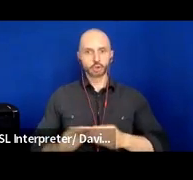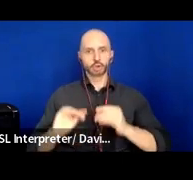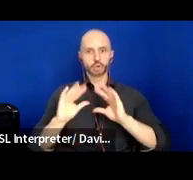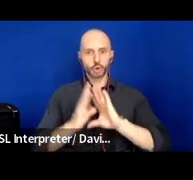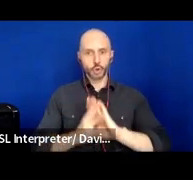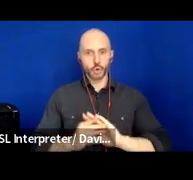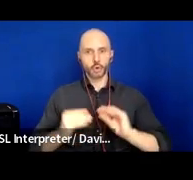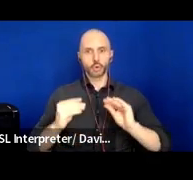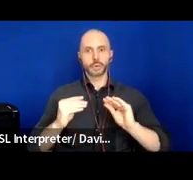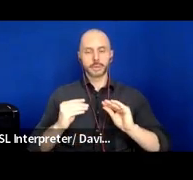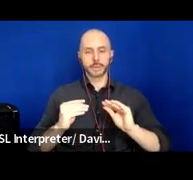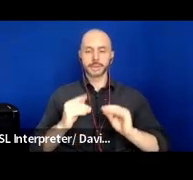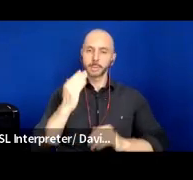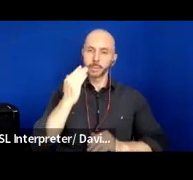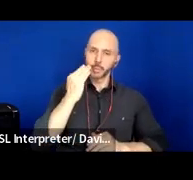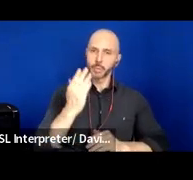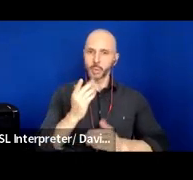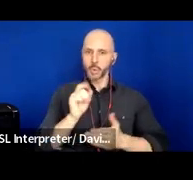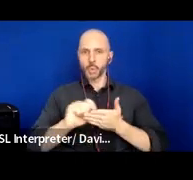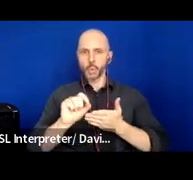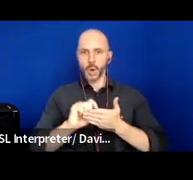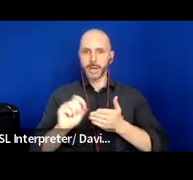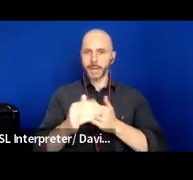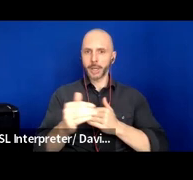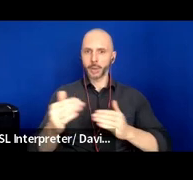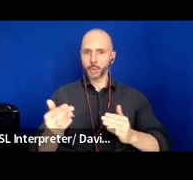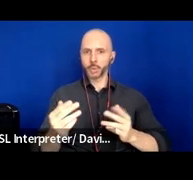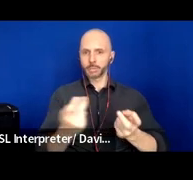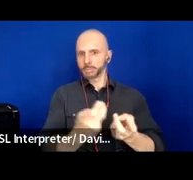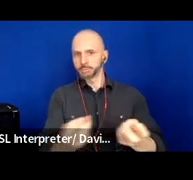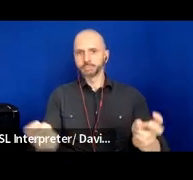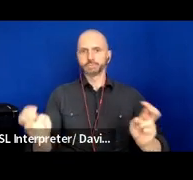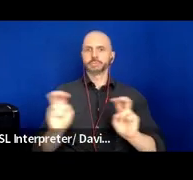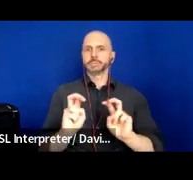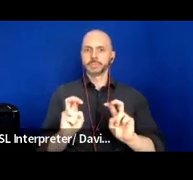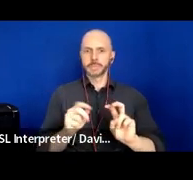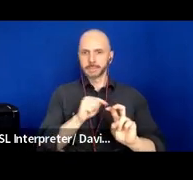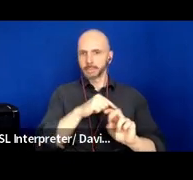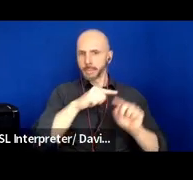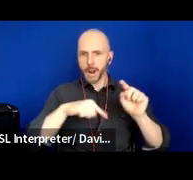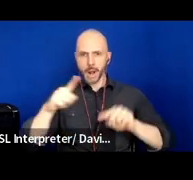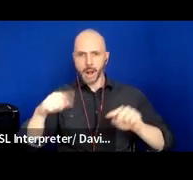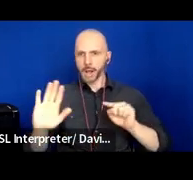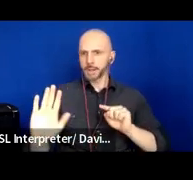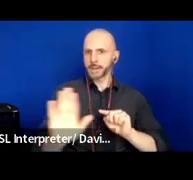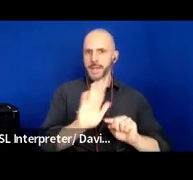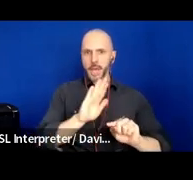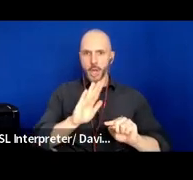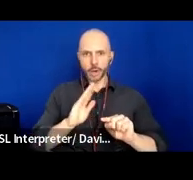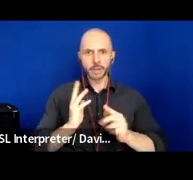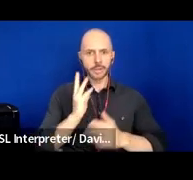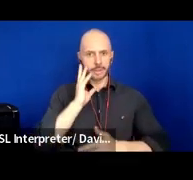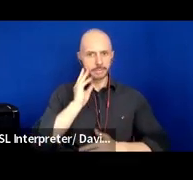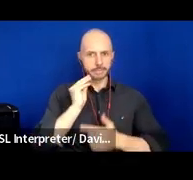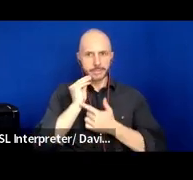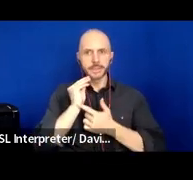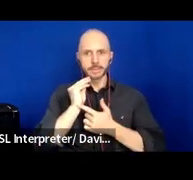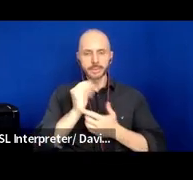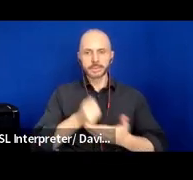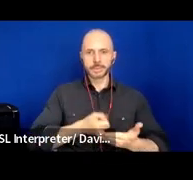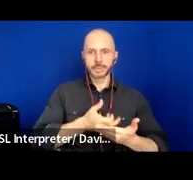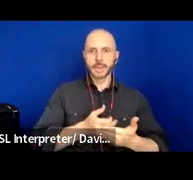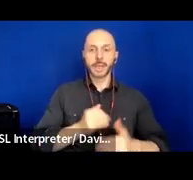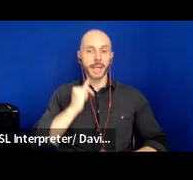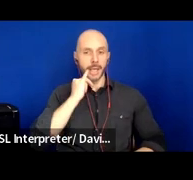doesn't recognize a need for diversity. Or even if we, and I know people, friends of mine, for example, when they're writing a piece and they're writing in the voice of anyone different than